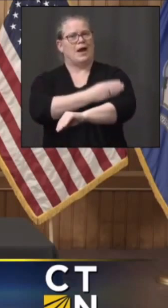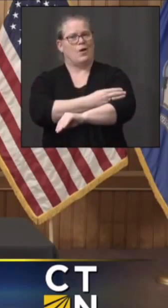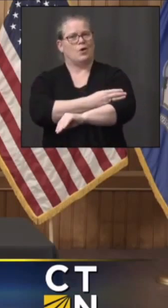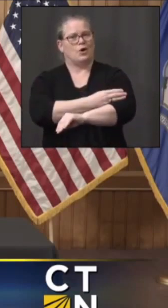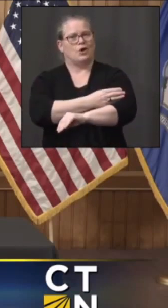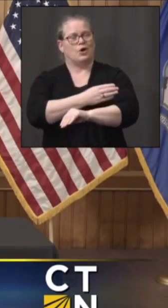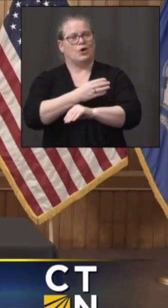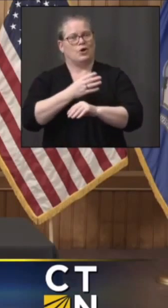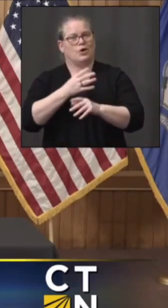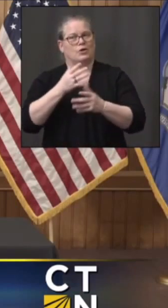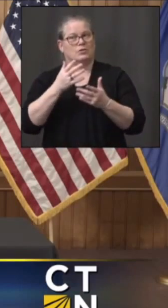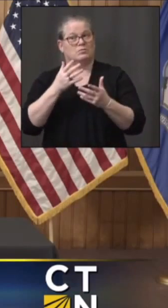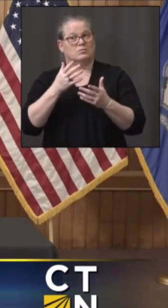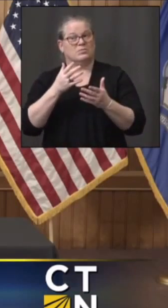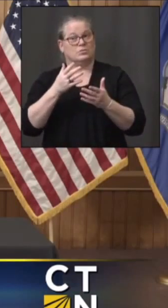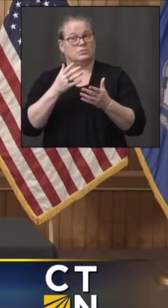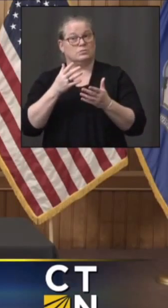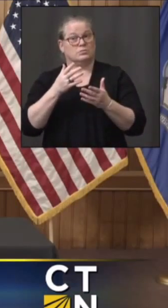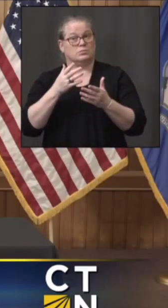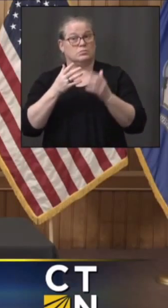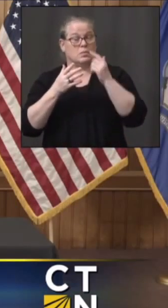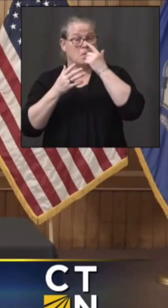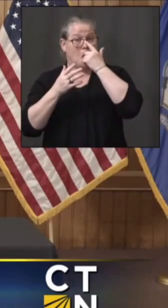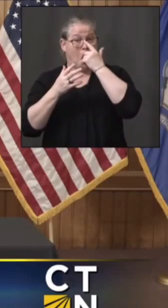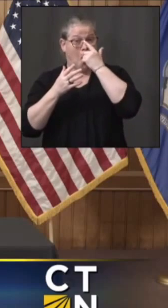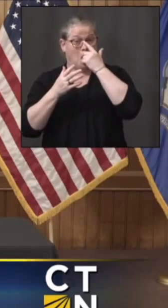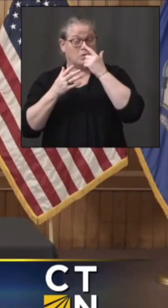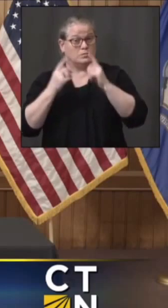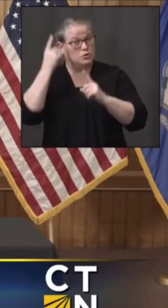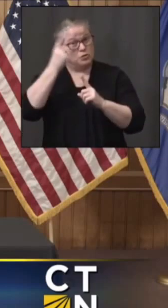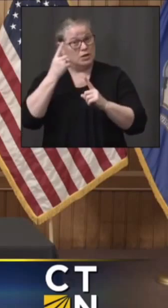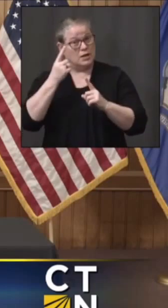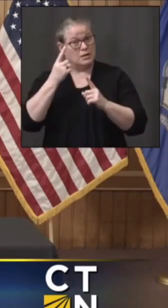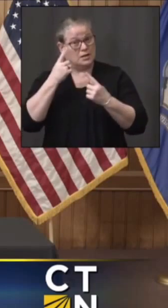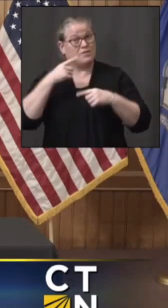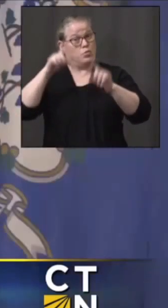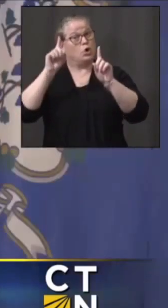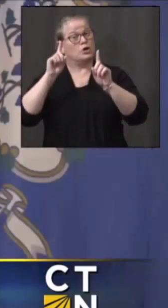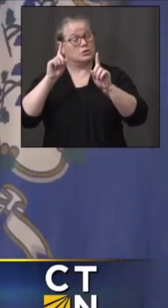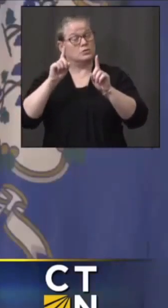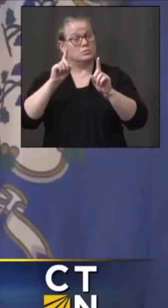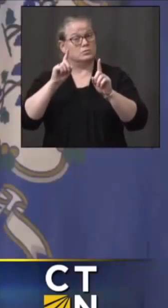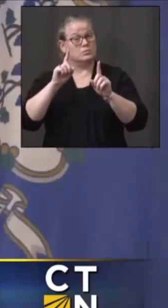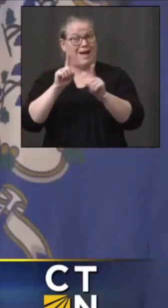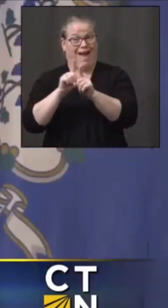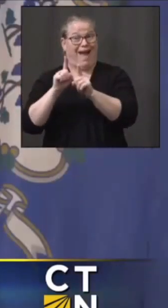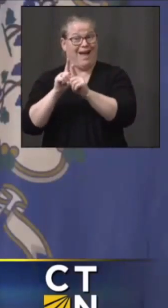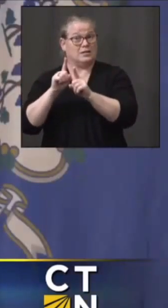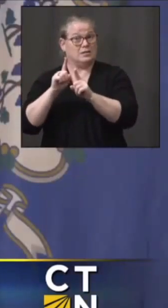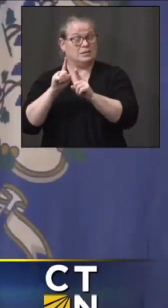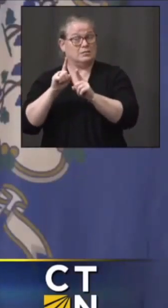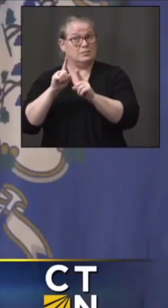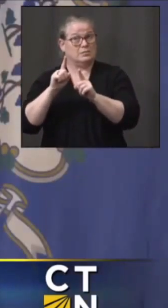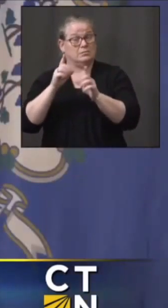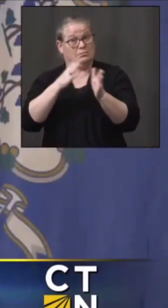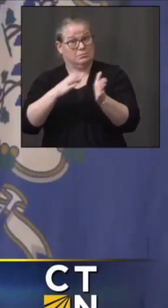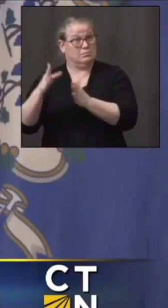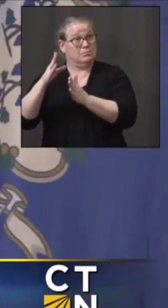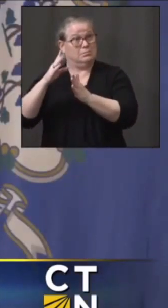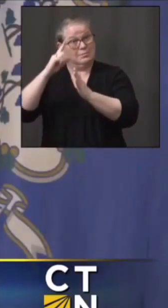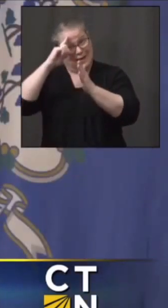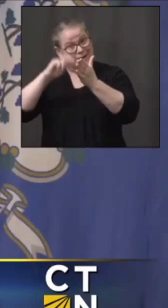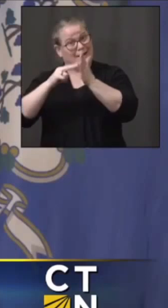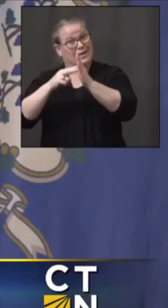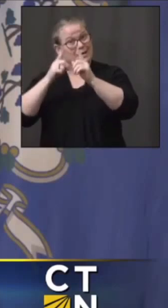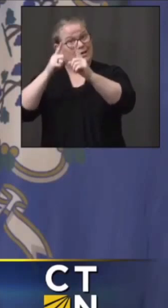as intended throughout this whole public health crisis? Well, I'm probably not the most objective person, but I